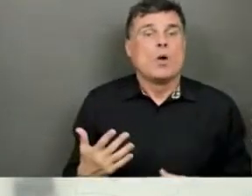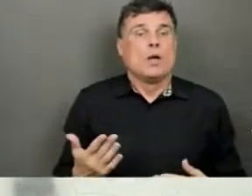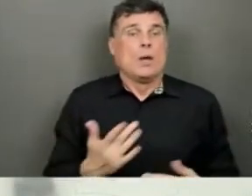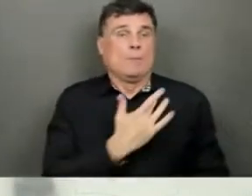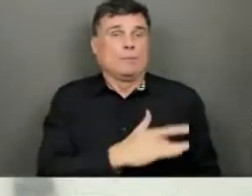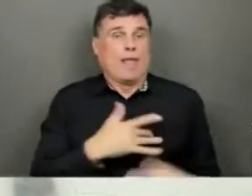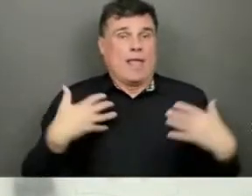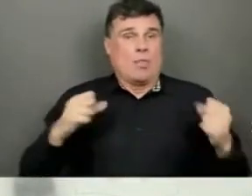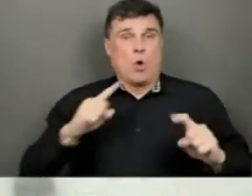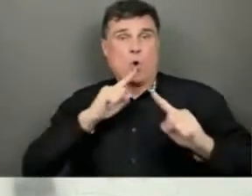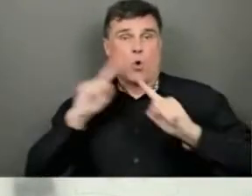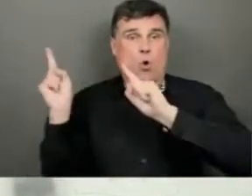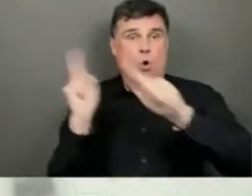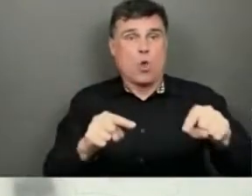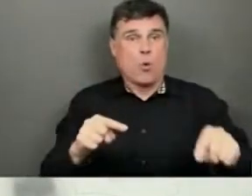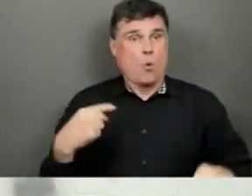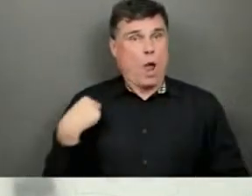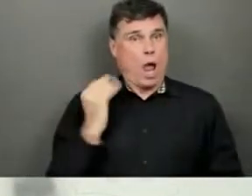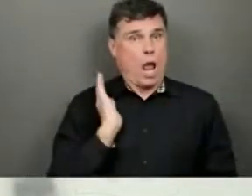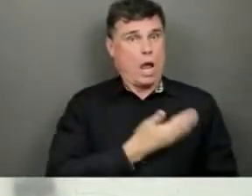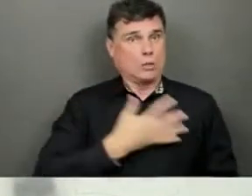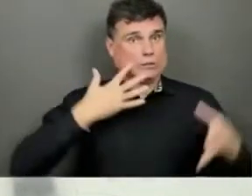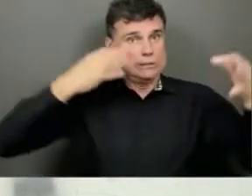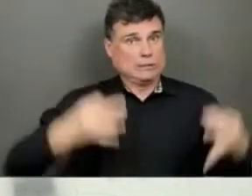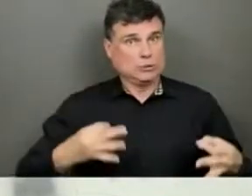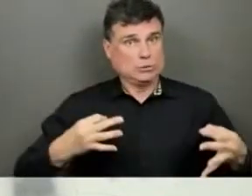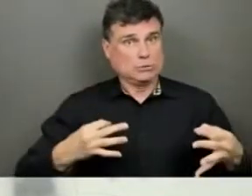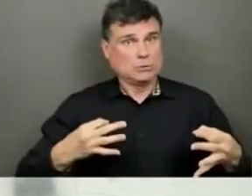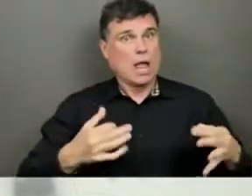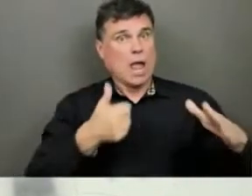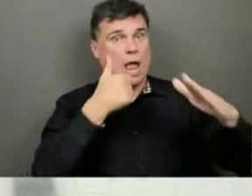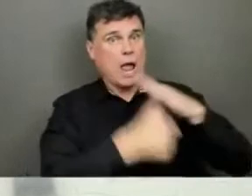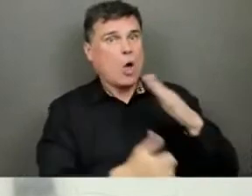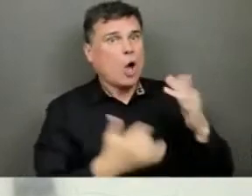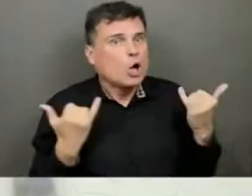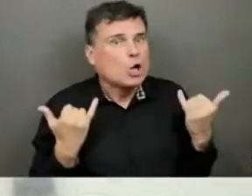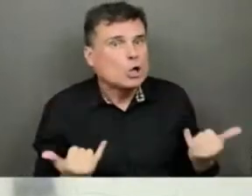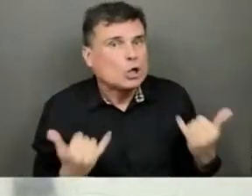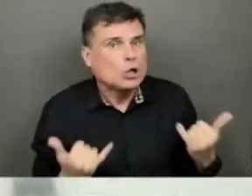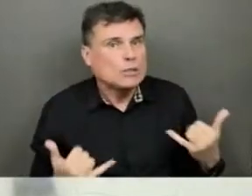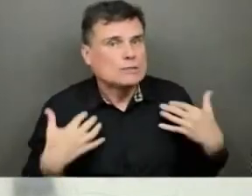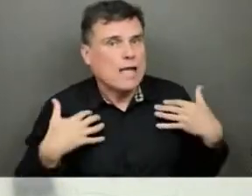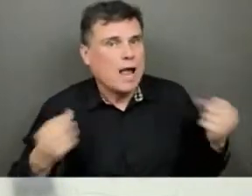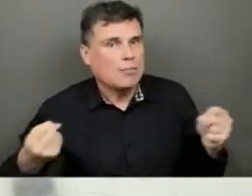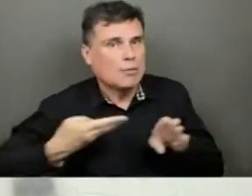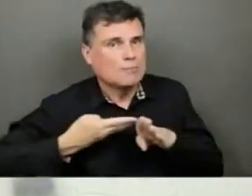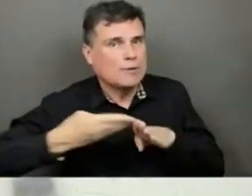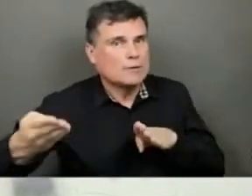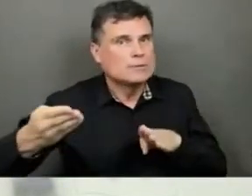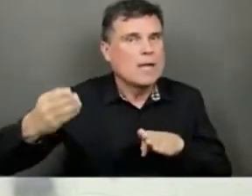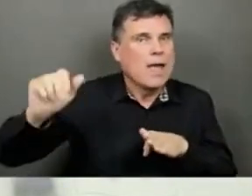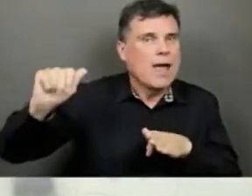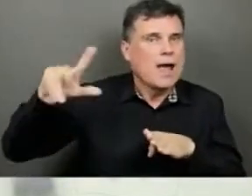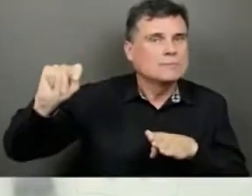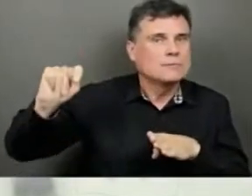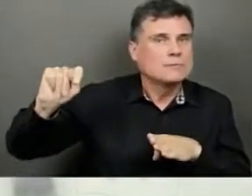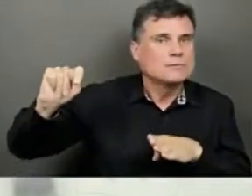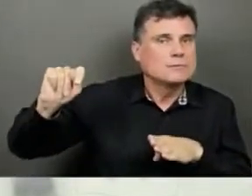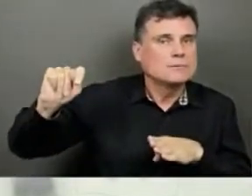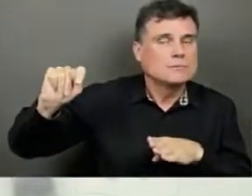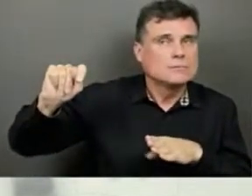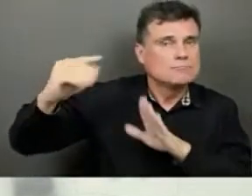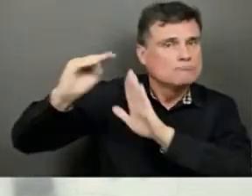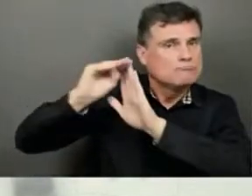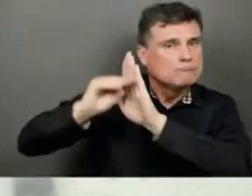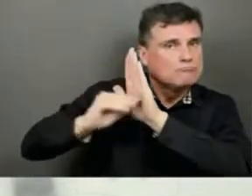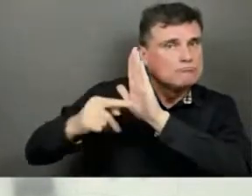taken have taken place under the existing Health Professions Act. Nothing will change in that respect, although the process is